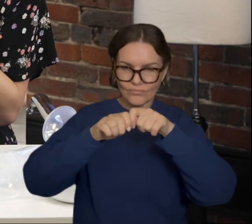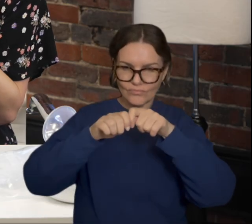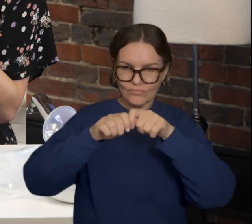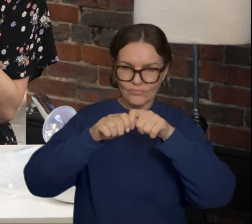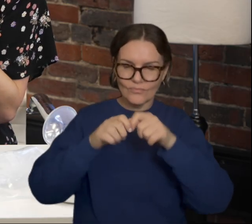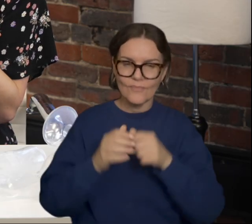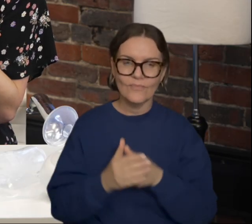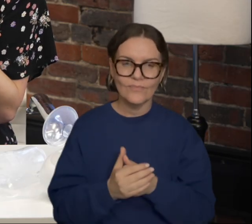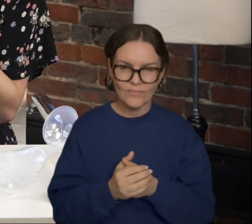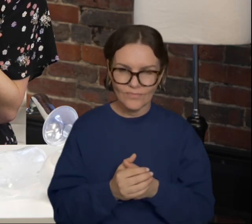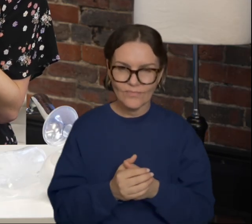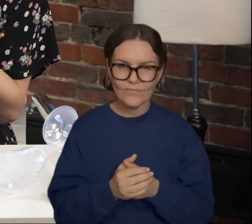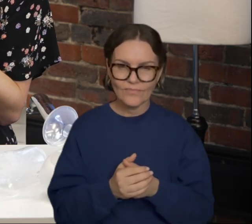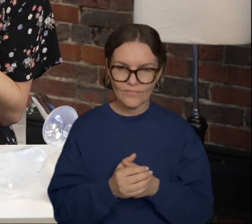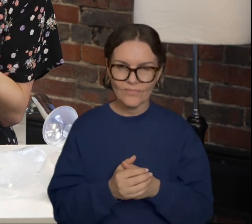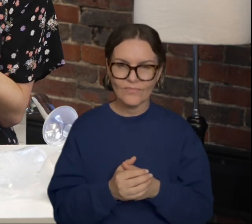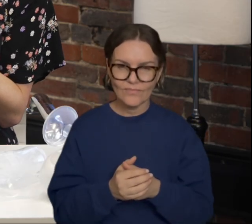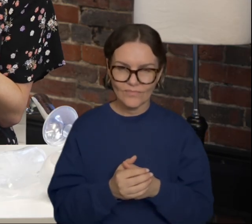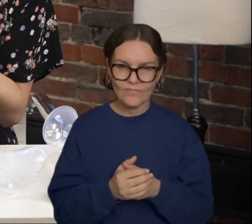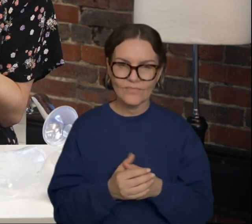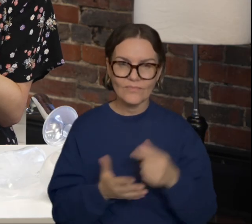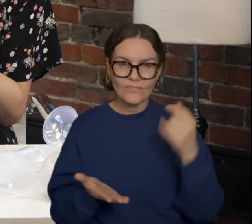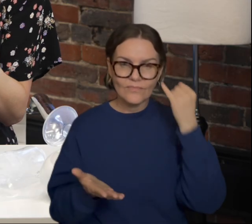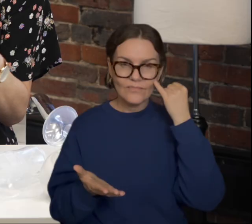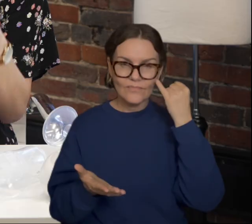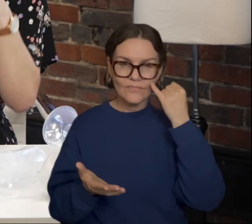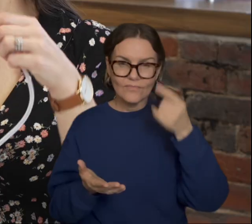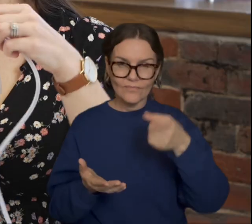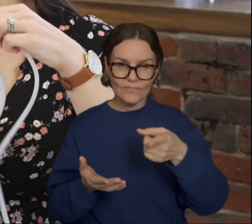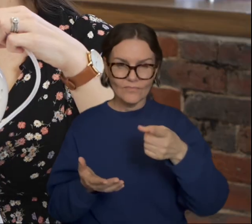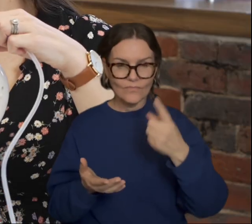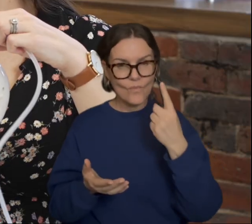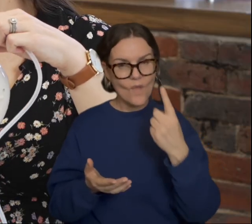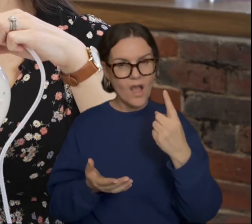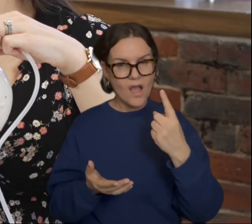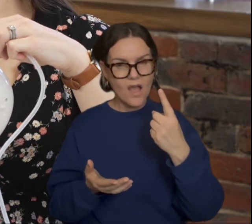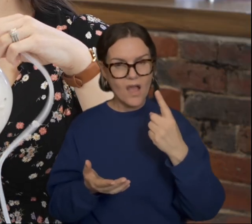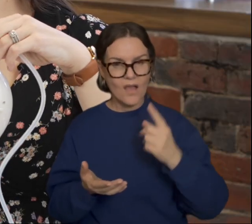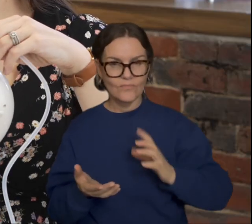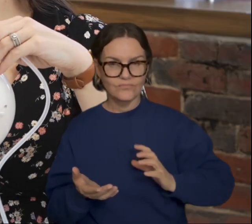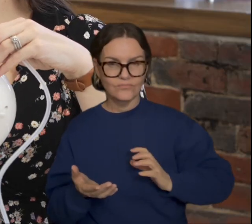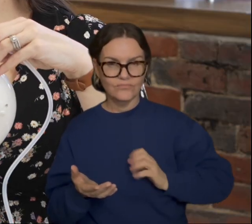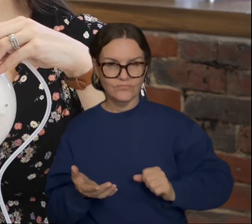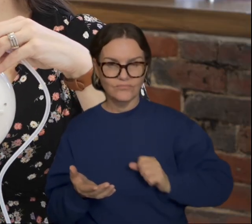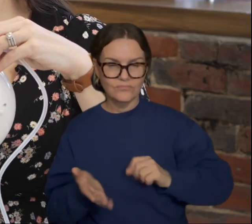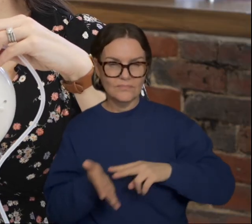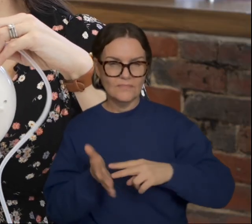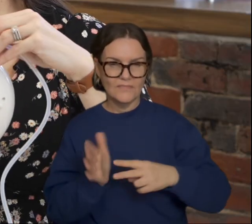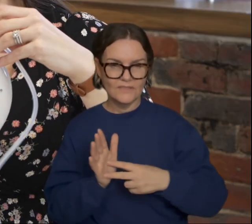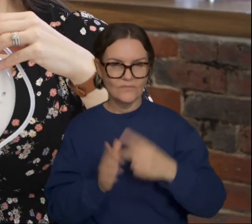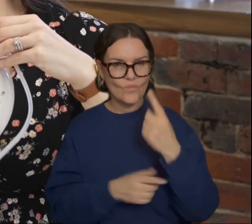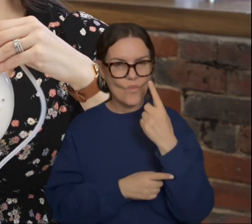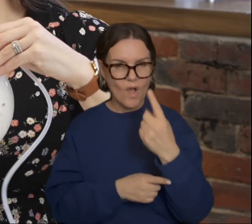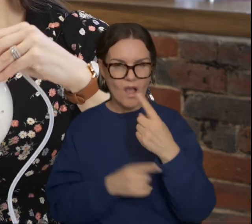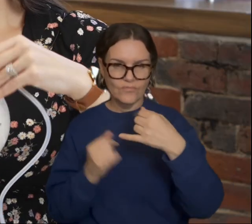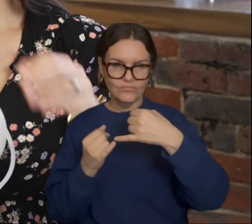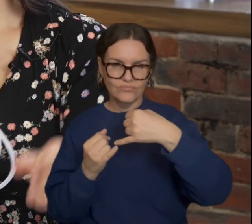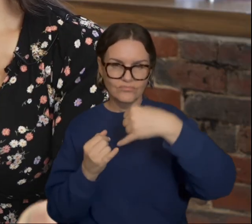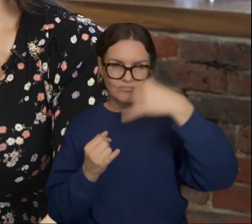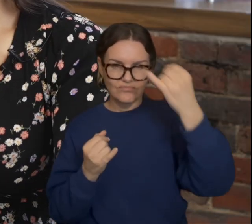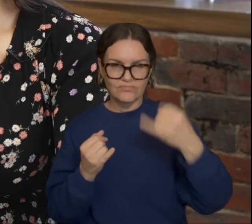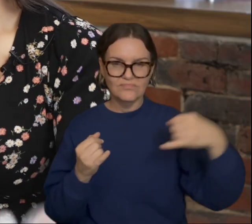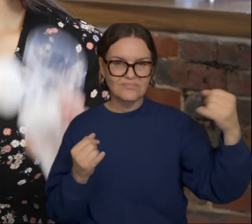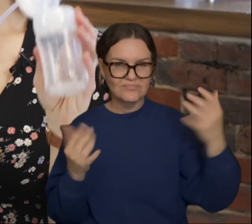and a silicone cap on there. If you were to single pump, you would only connect one piece of tubing, and then you